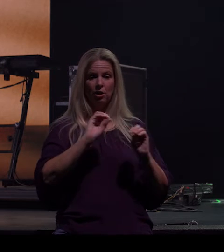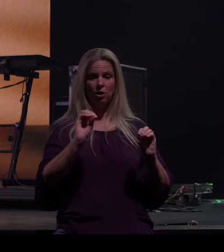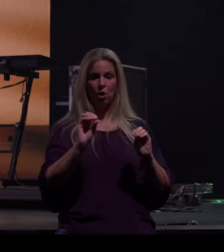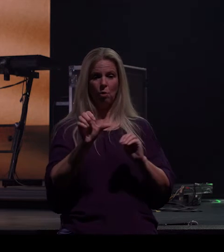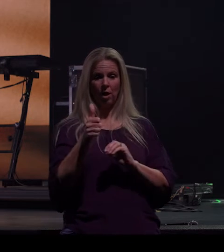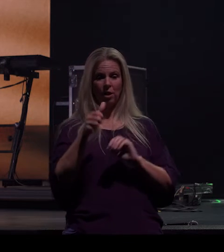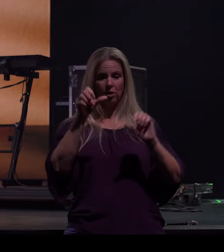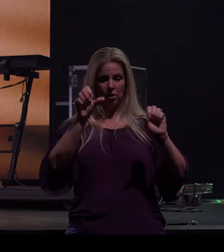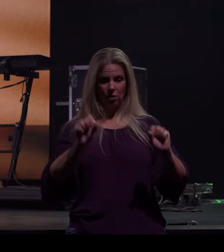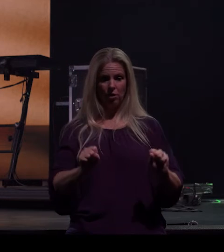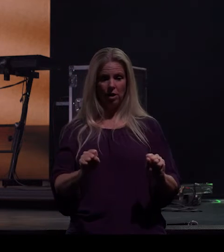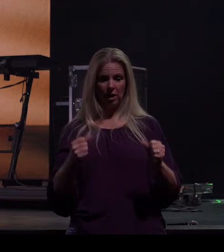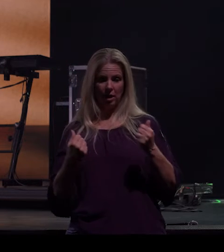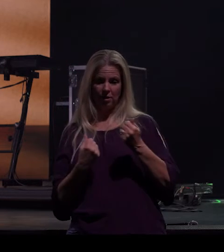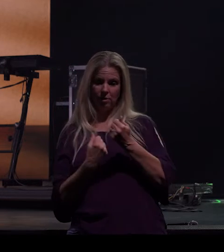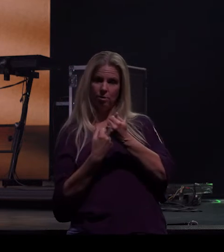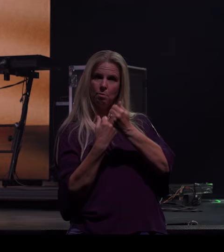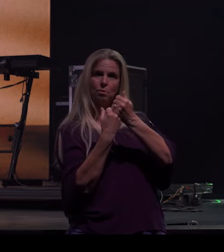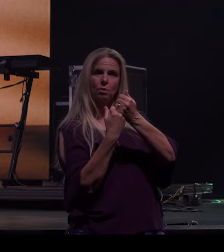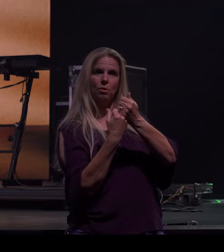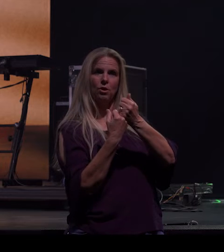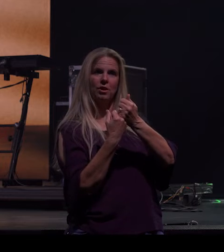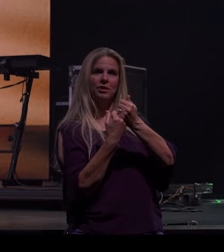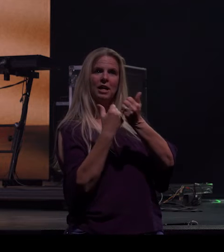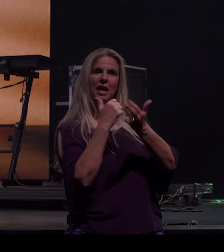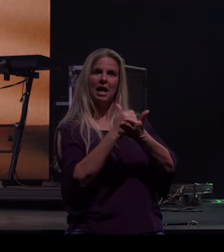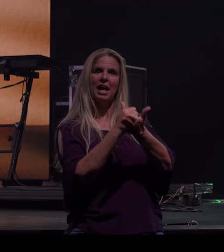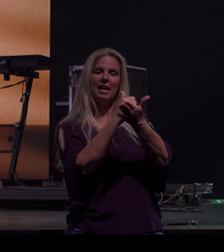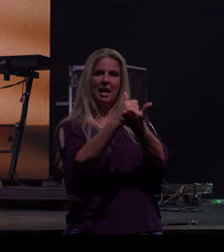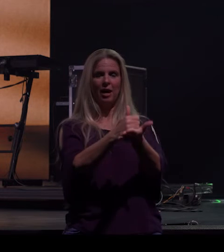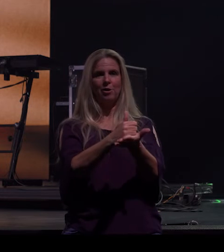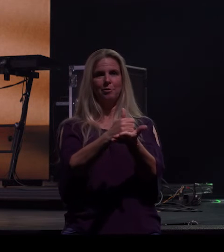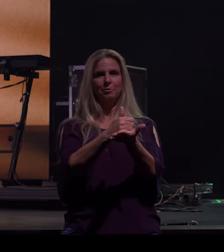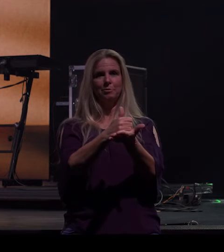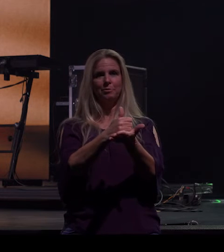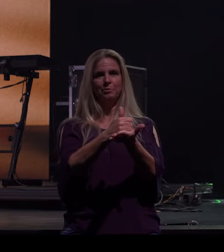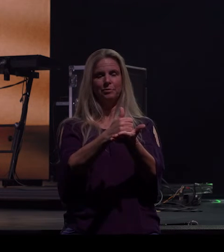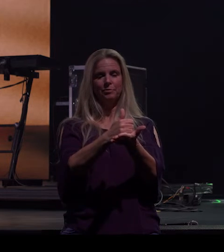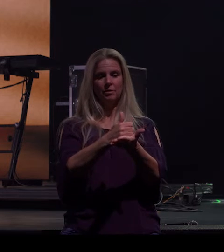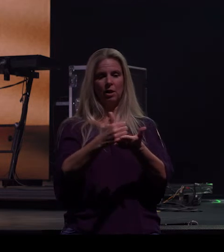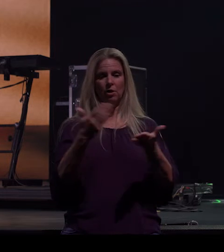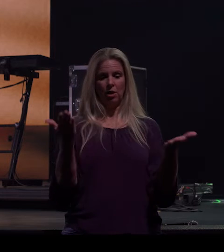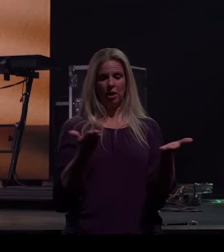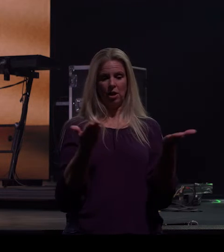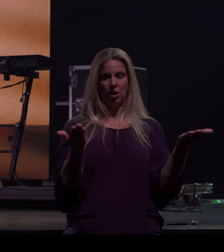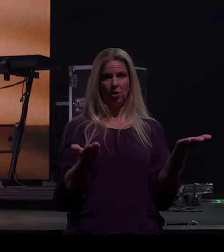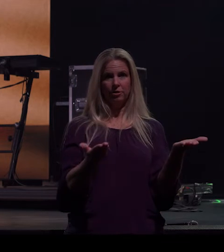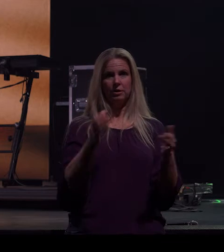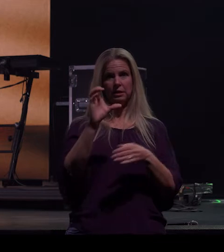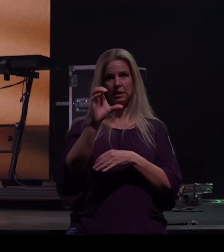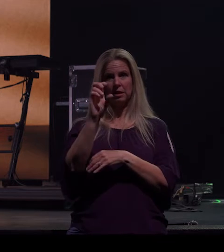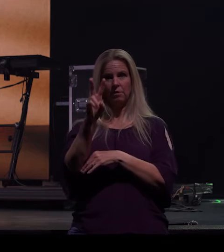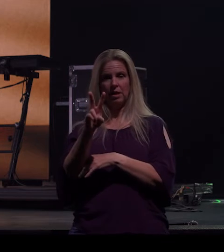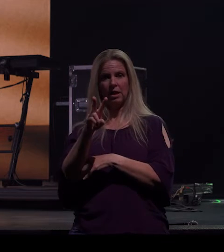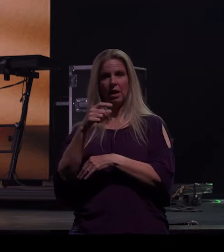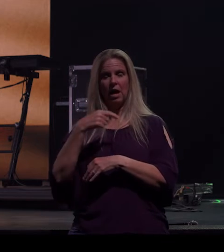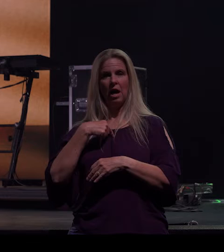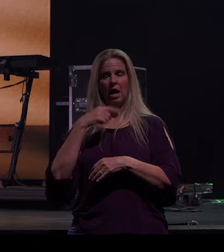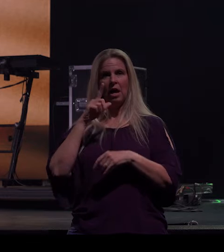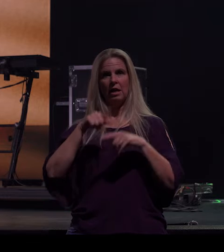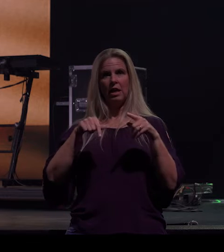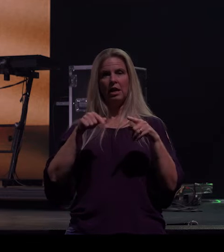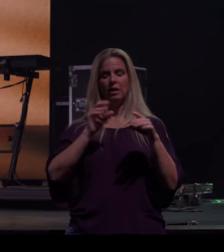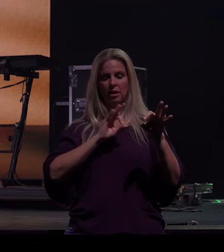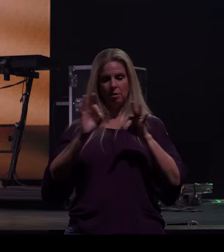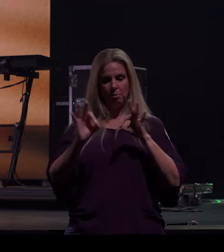and help you and ask for their help and ask for their advice. And that's why at CCV, I cannot tell you how thankful I